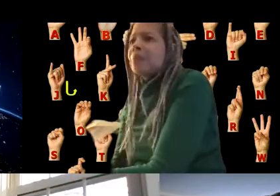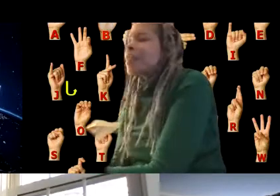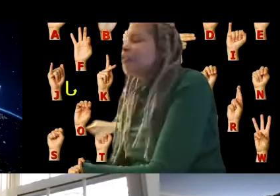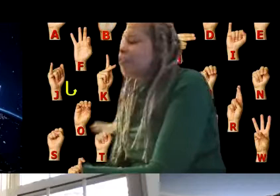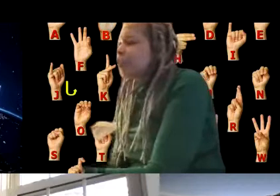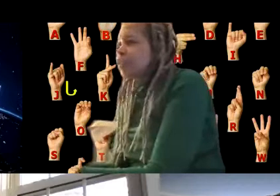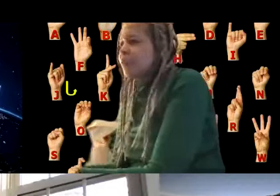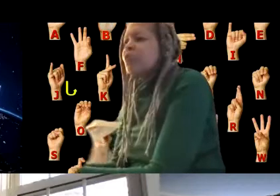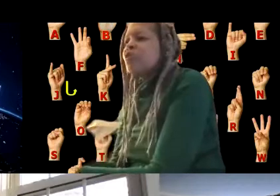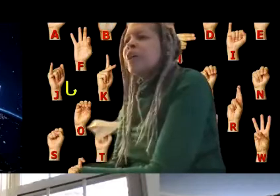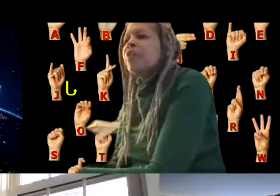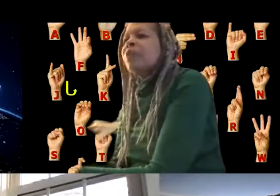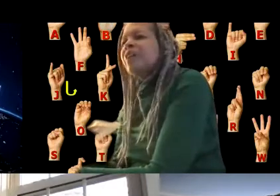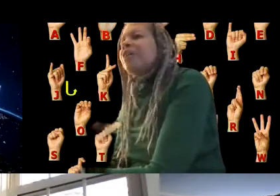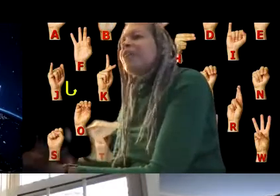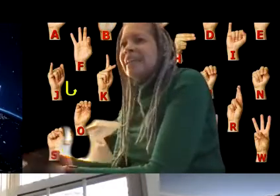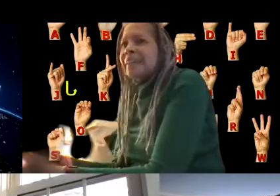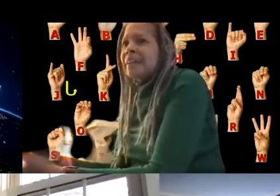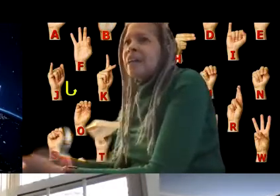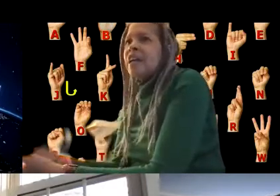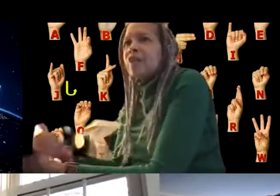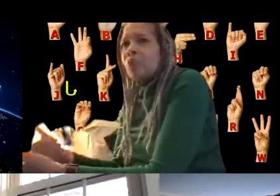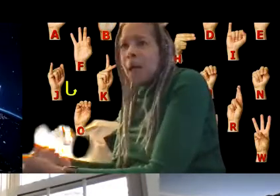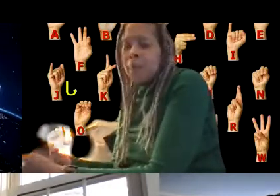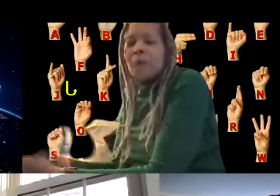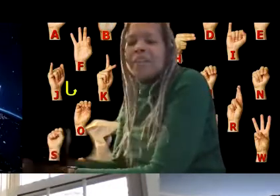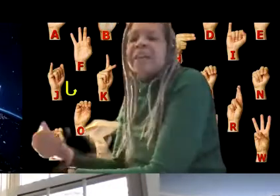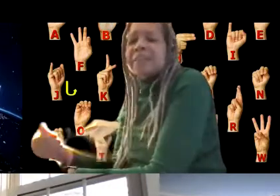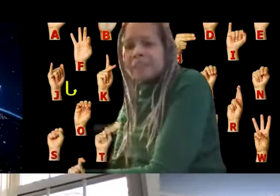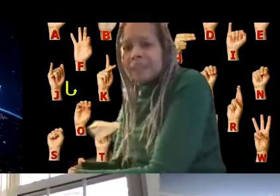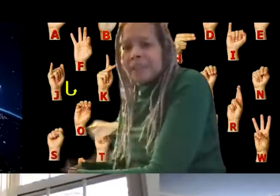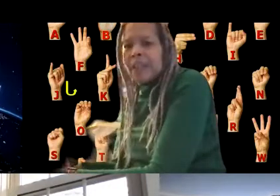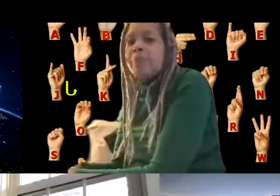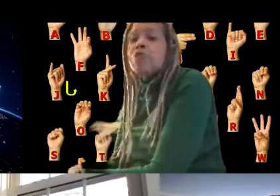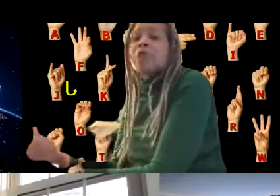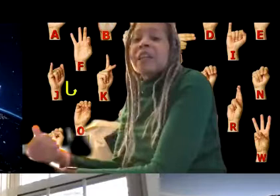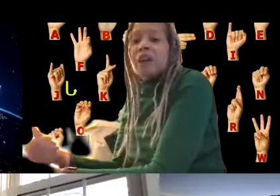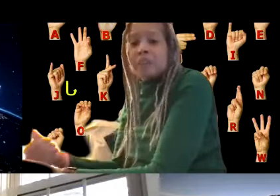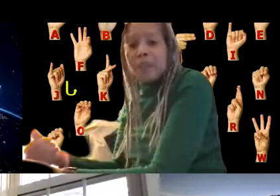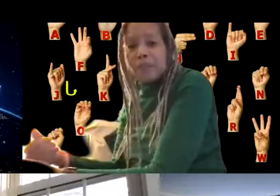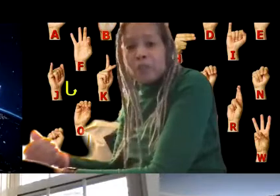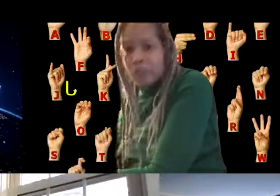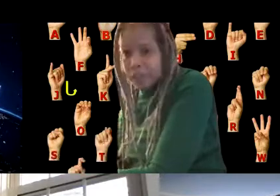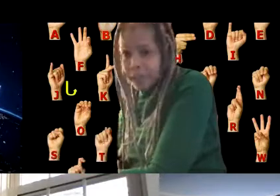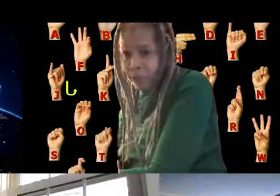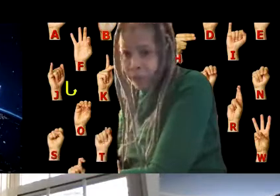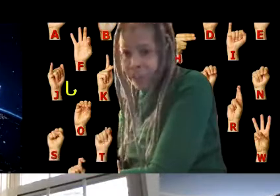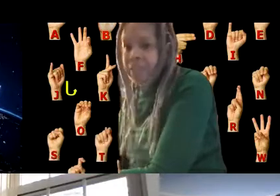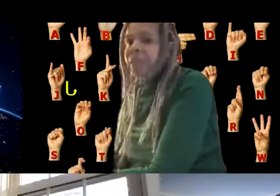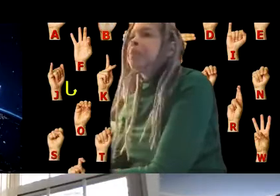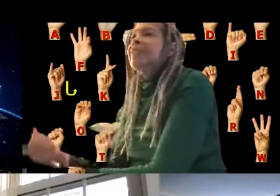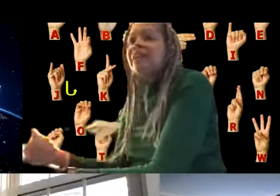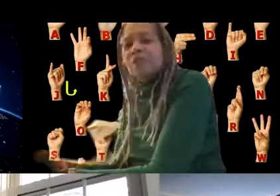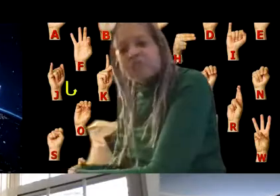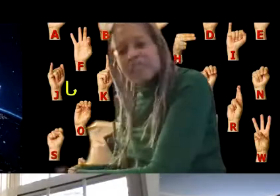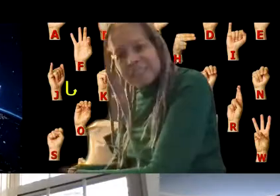something. Do something. Slavery would not have ended if white people had not done something. And I'm sure they talked about it for a long time before they did